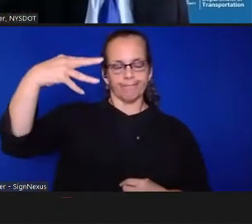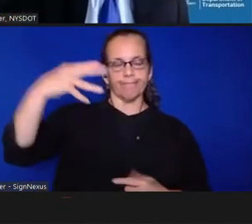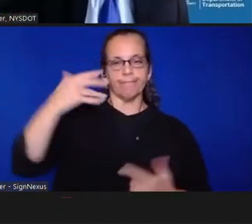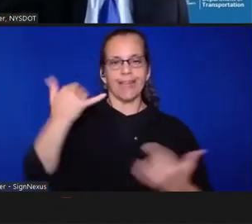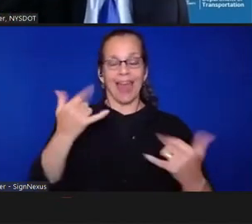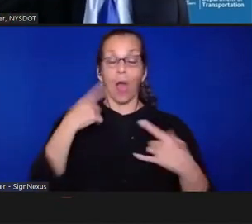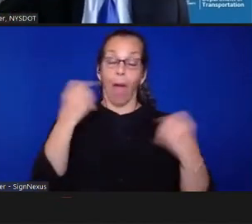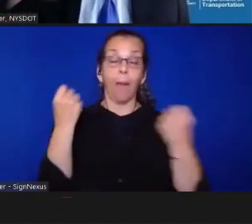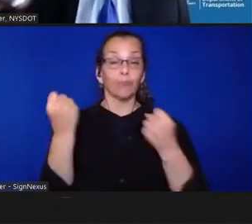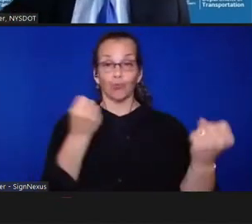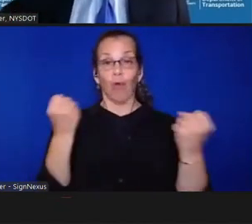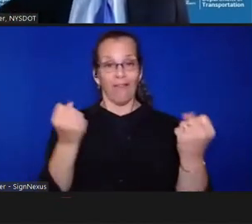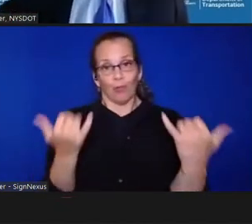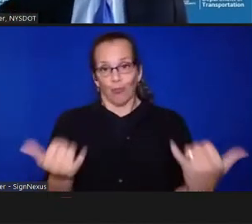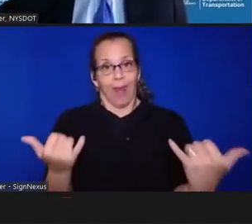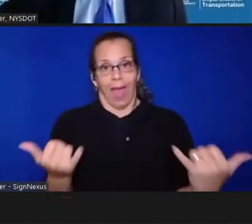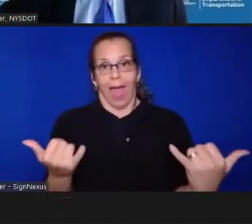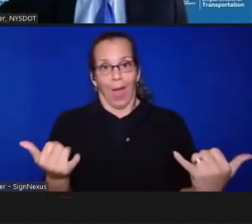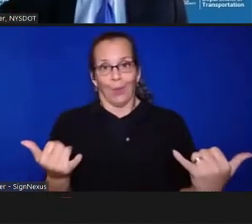even right now